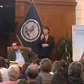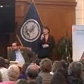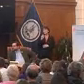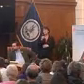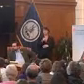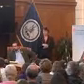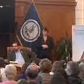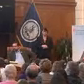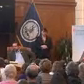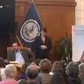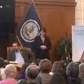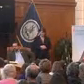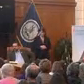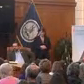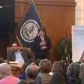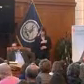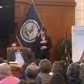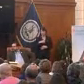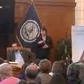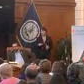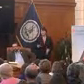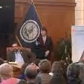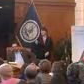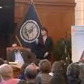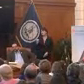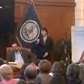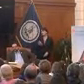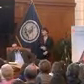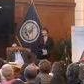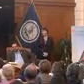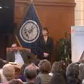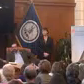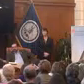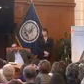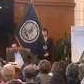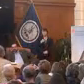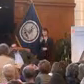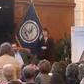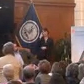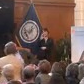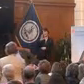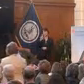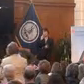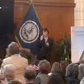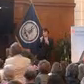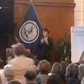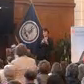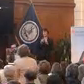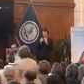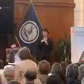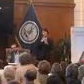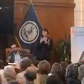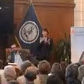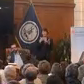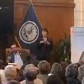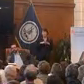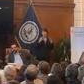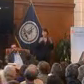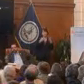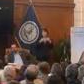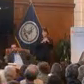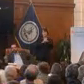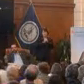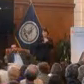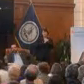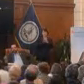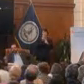So I understand where you're saying, yes, sir. So I understand where you're coming from. What we want is to allow the market force so that people can choose